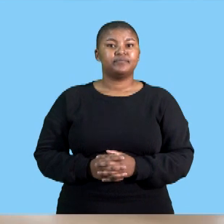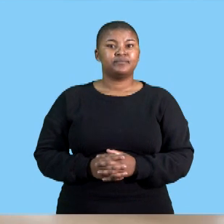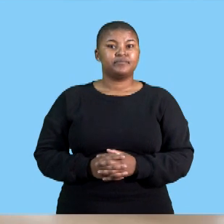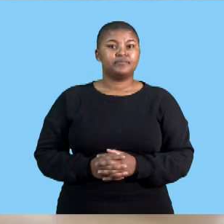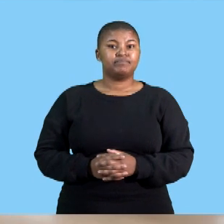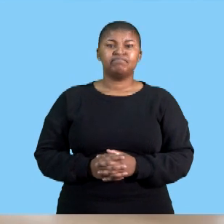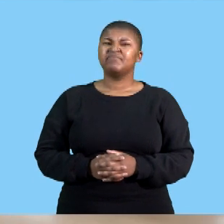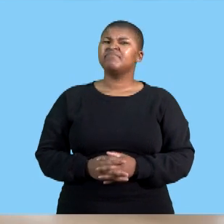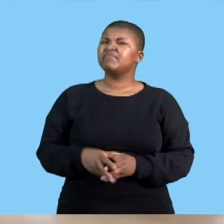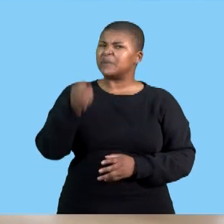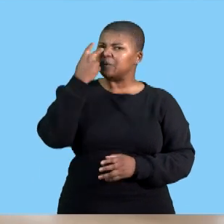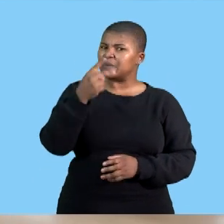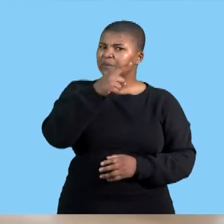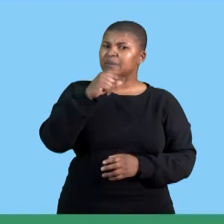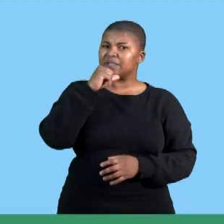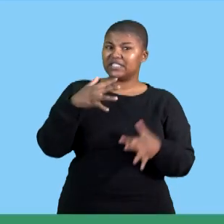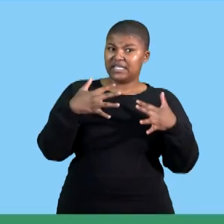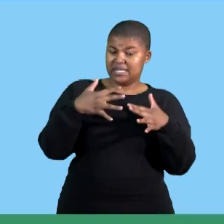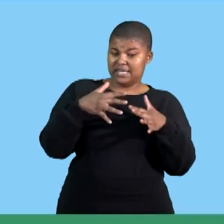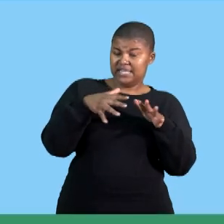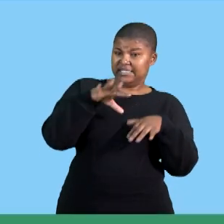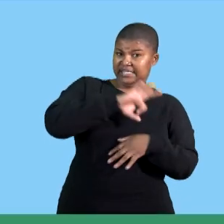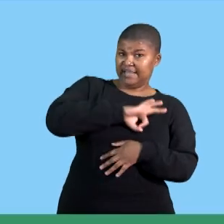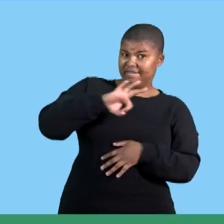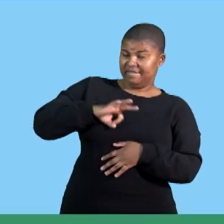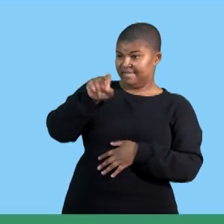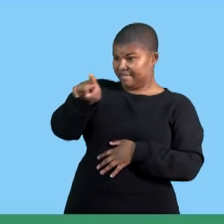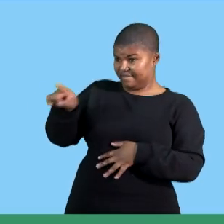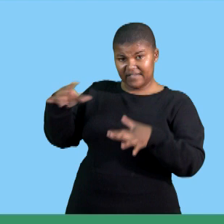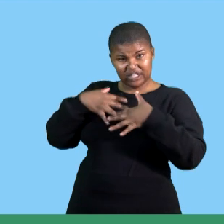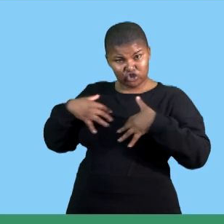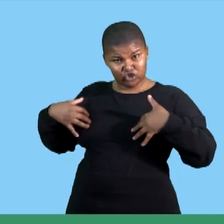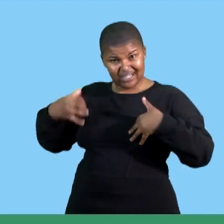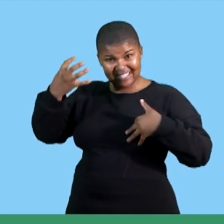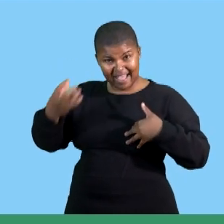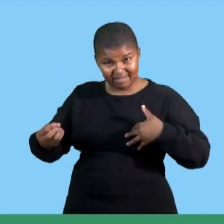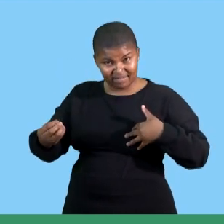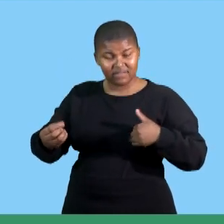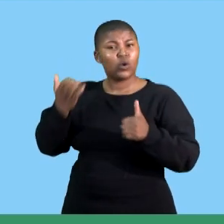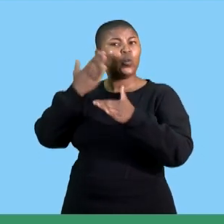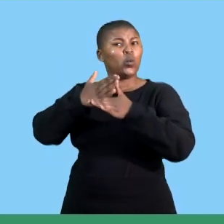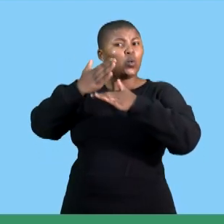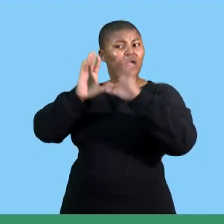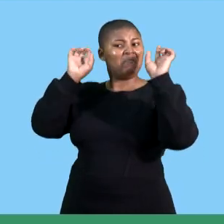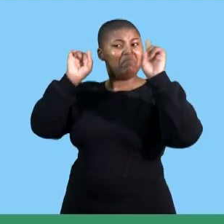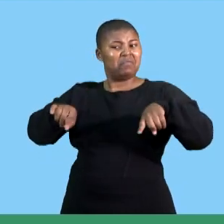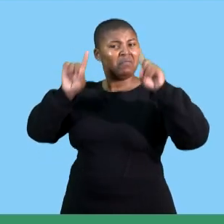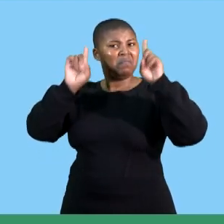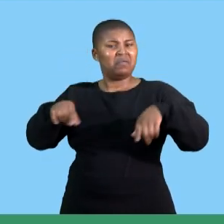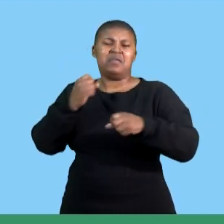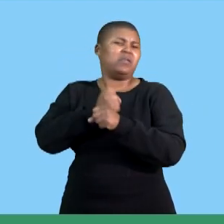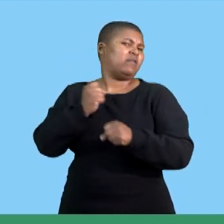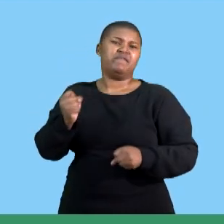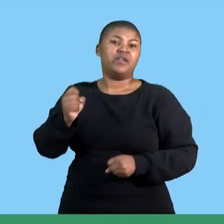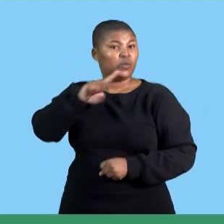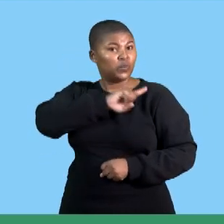Now, it says there that stressed employees are more likely to miss work because they cannot cope